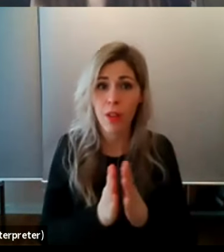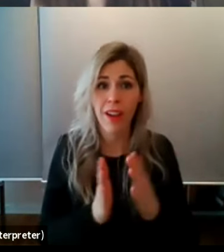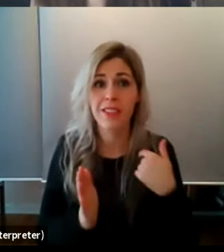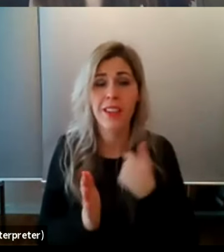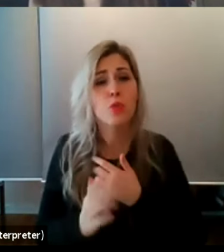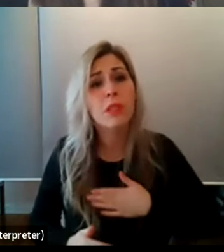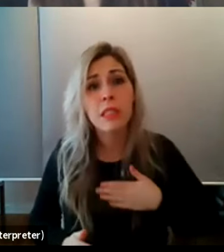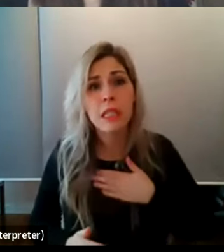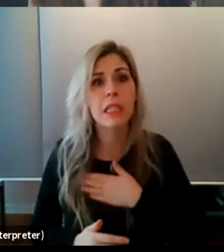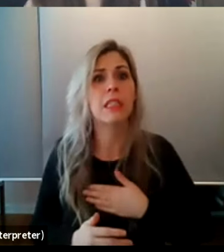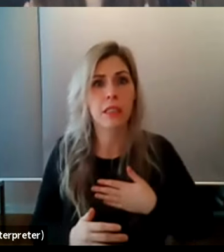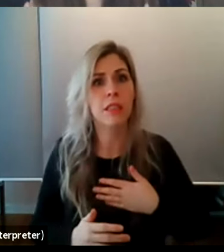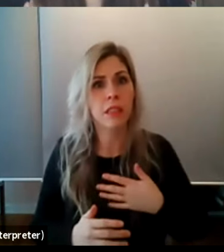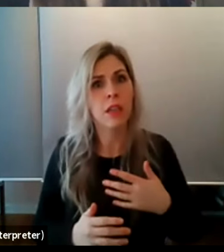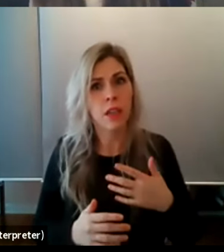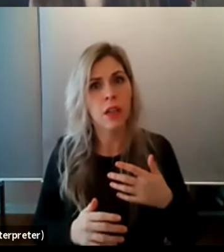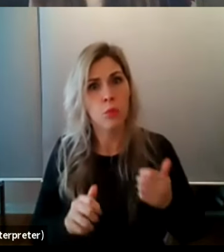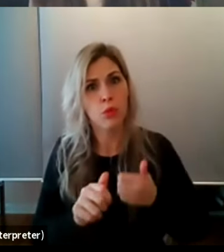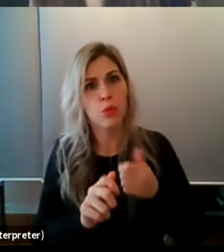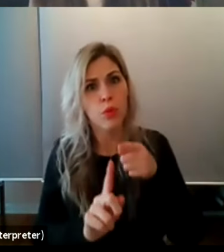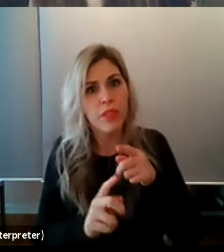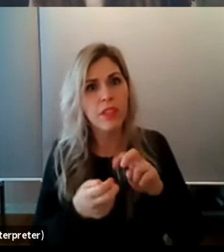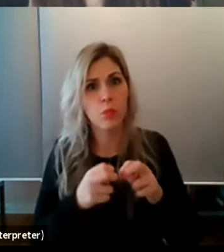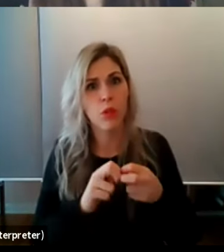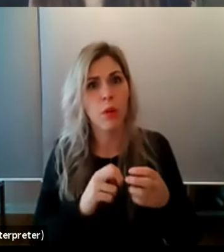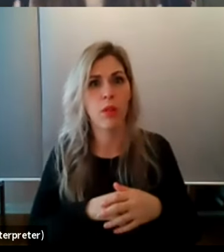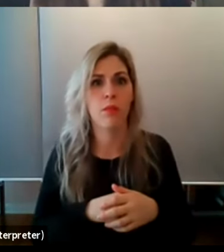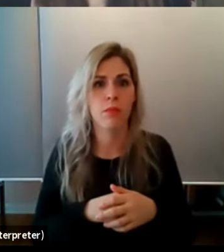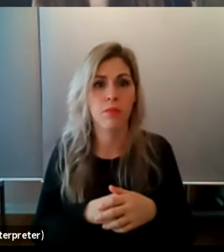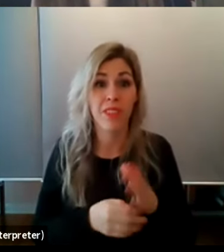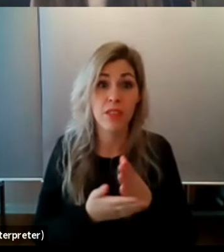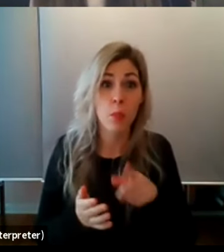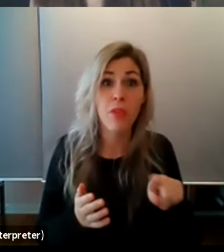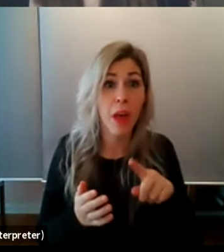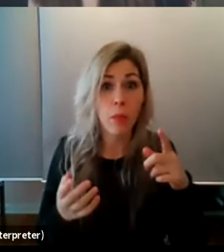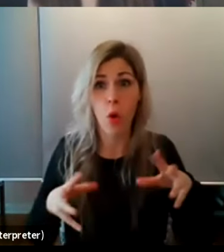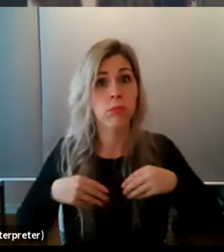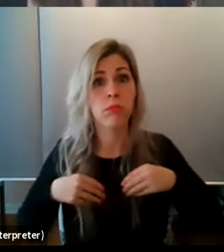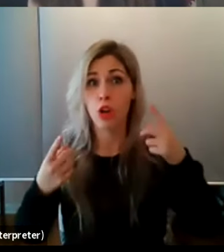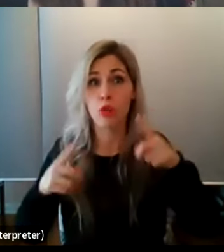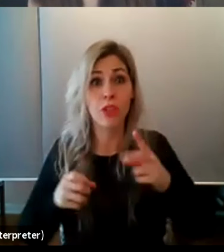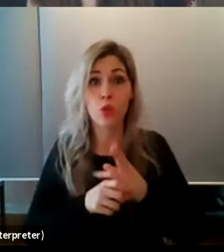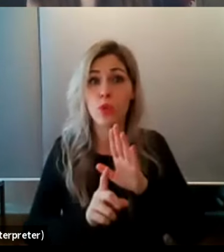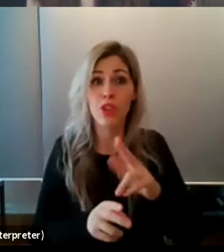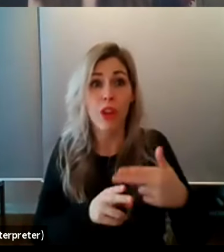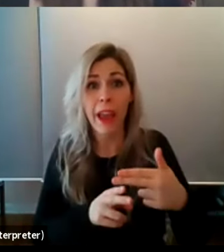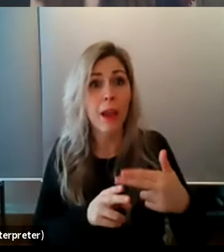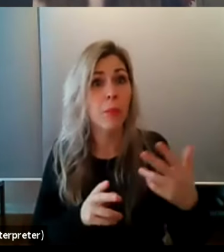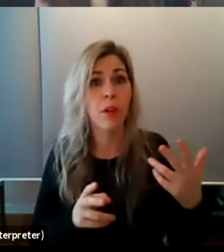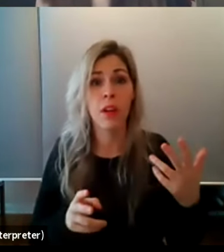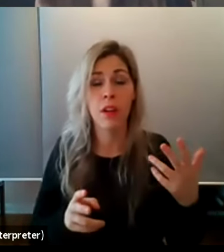on this issue, and to some of them even agree to use their name openly and to